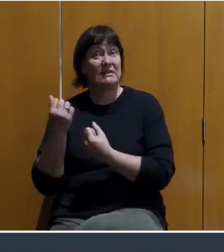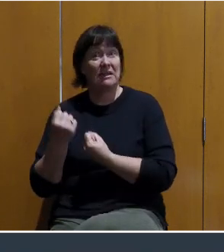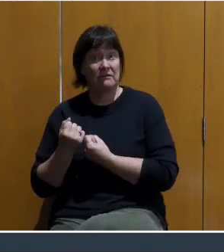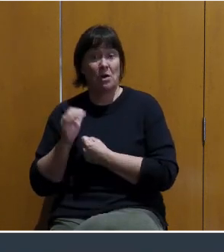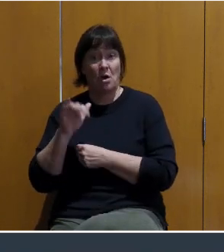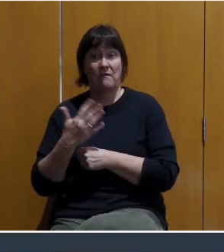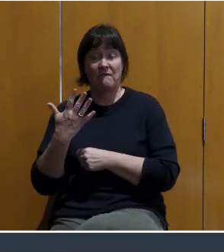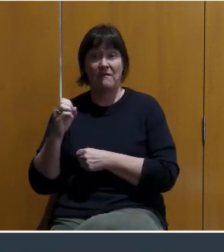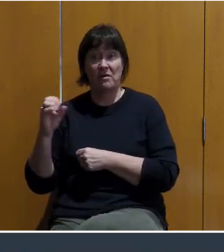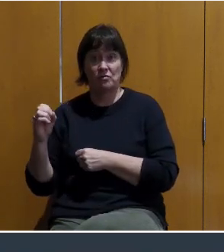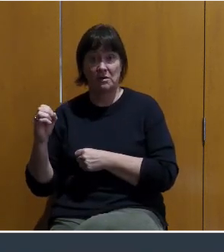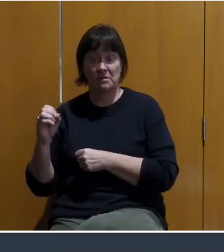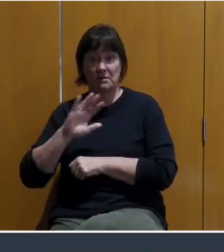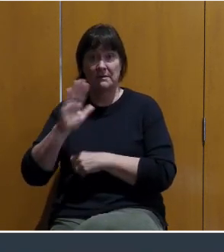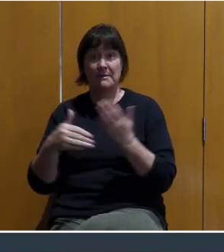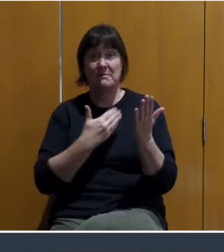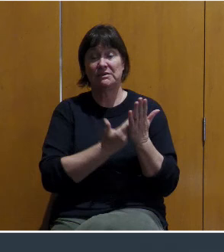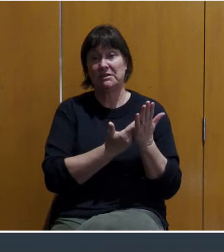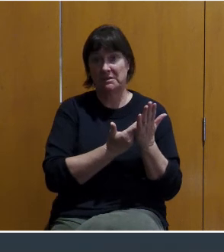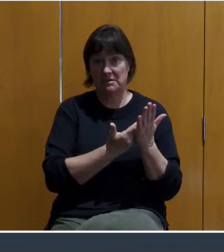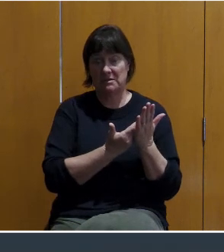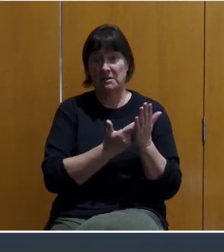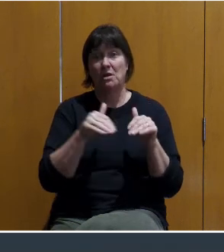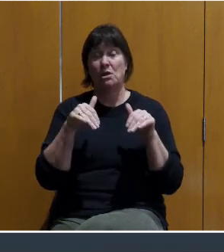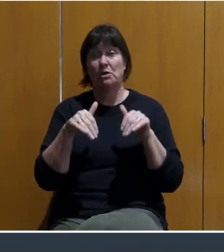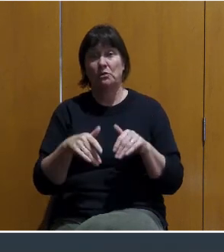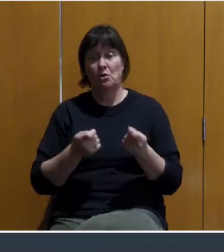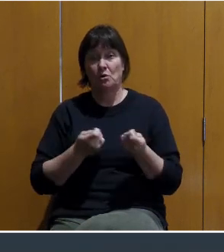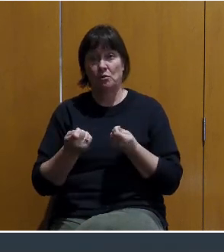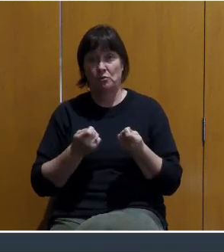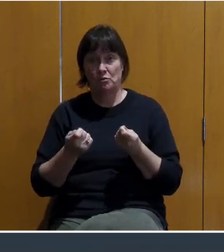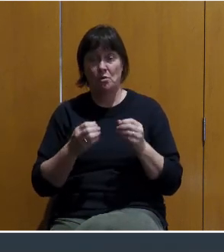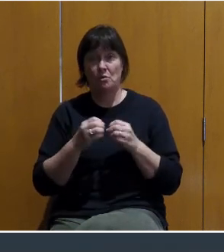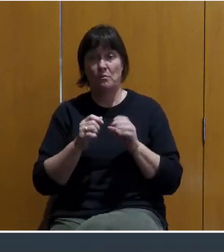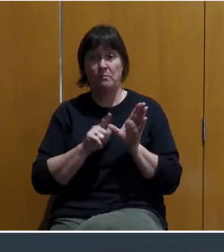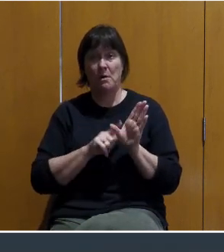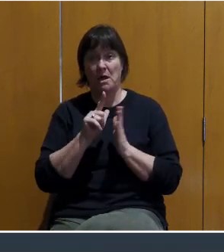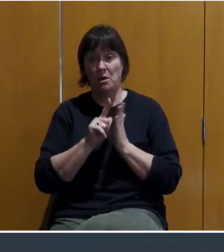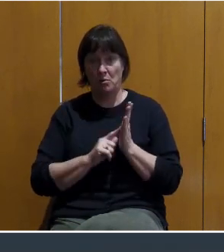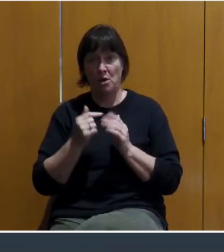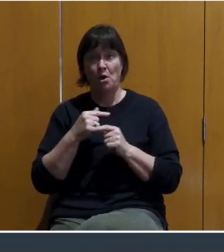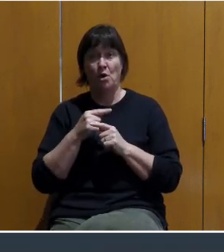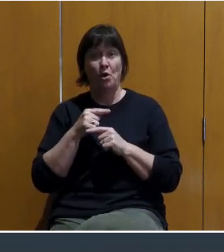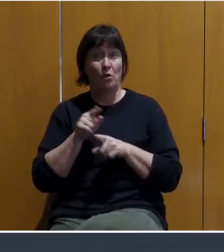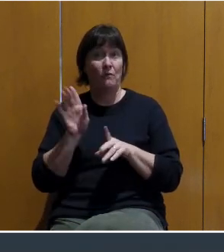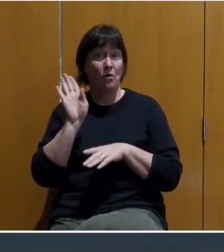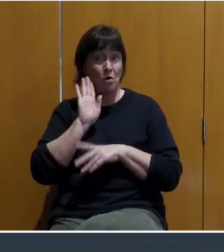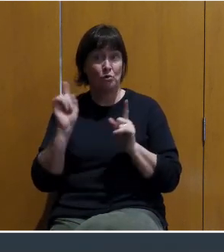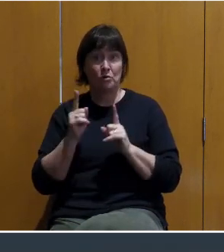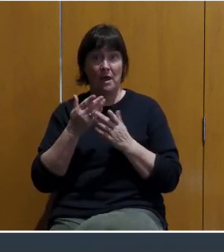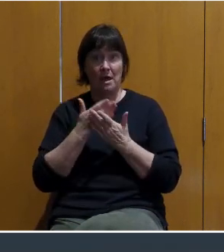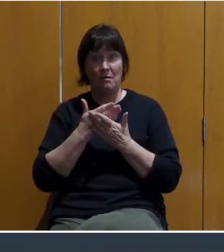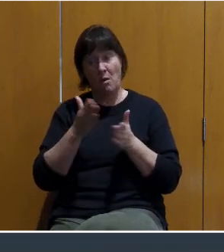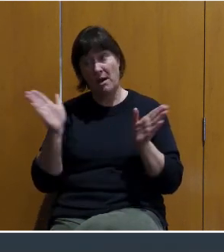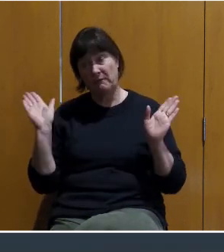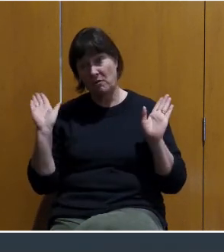received over 500 submissions to the dog control bylaw, and you have listened today a wide variety of point of view, which I